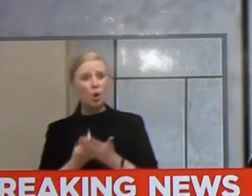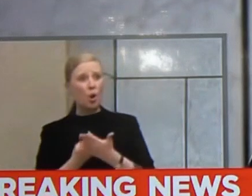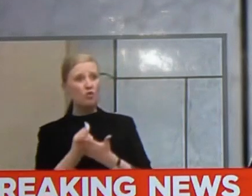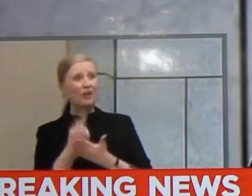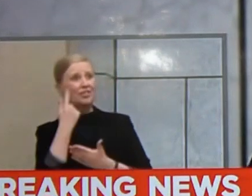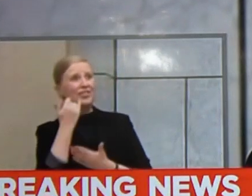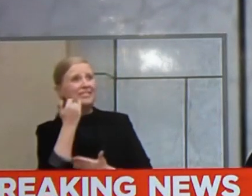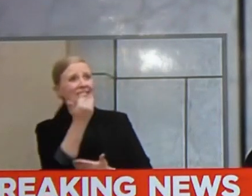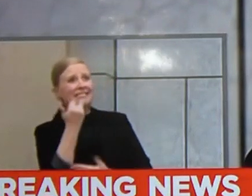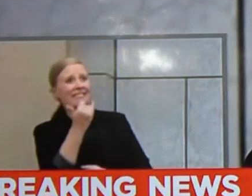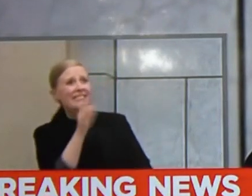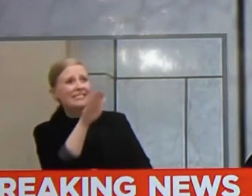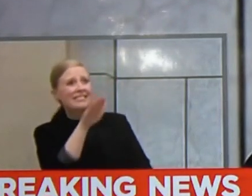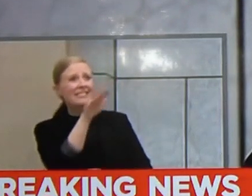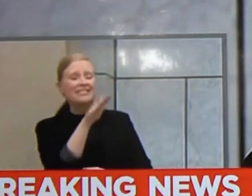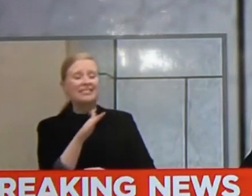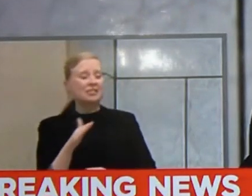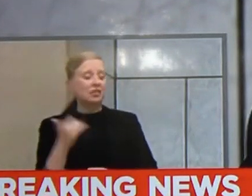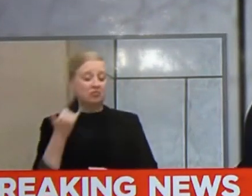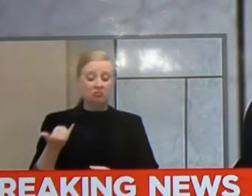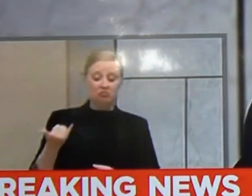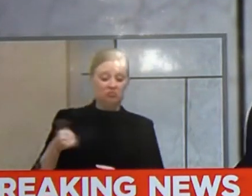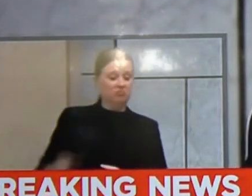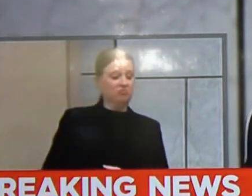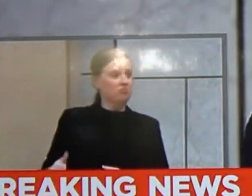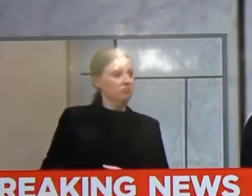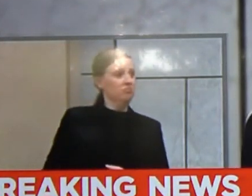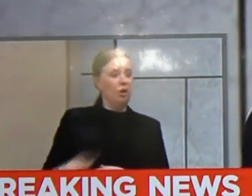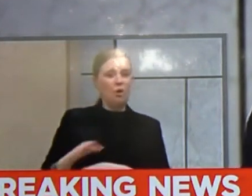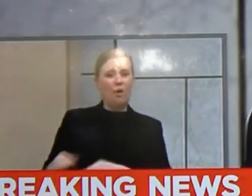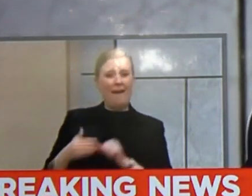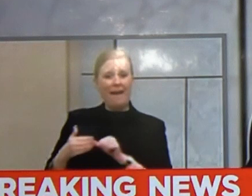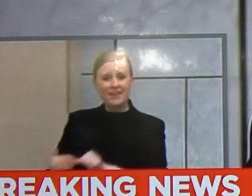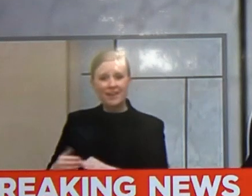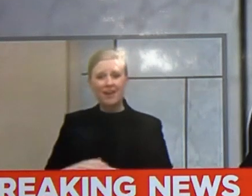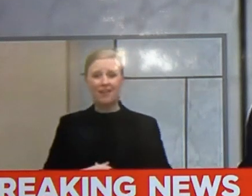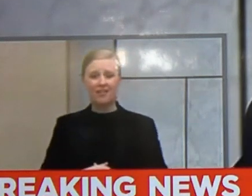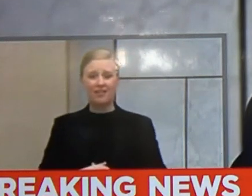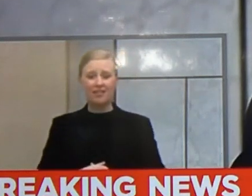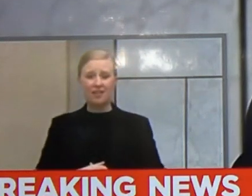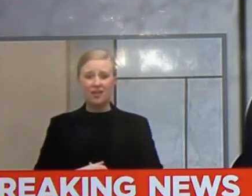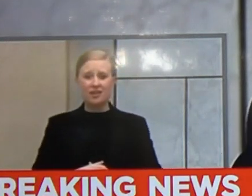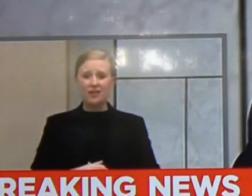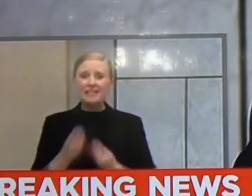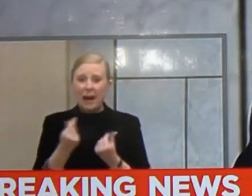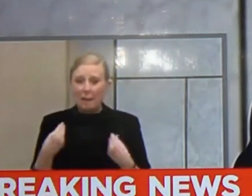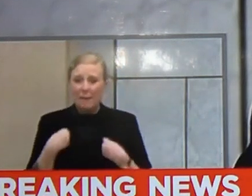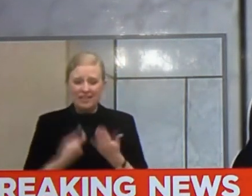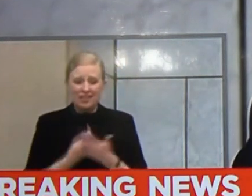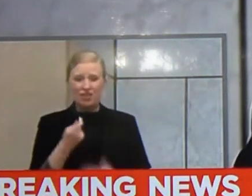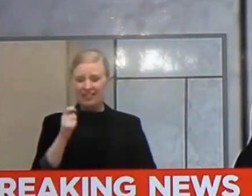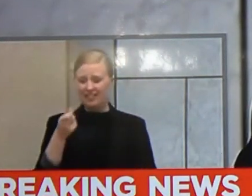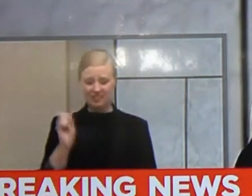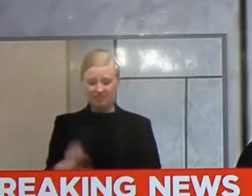to take the rent. Tenants who are just threatening to throw the keys in their door and walk away from their leases. That's not the way we need to behave in